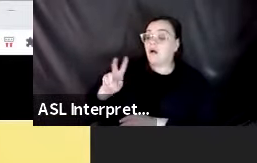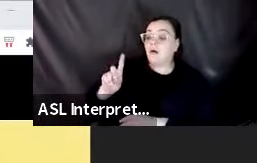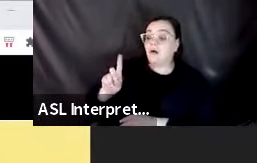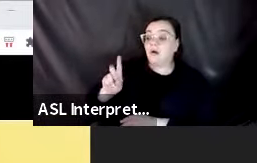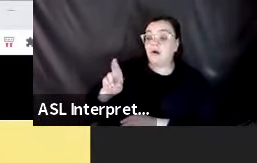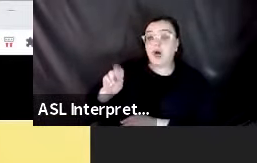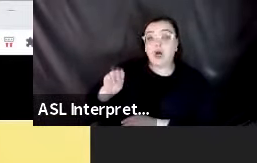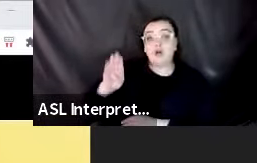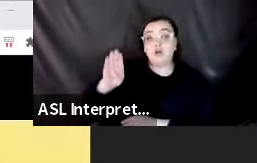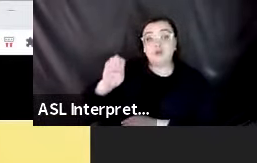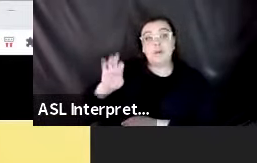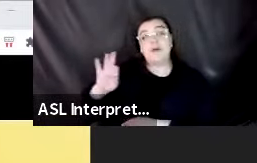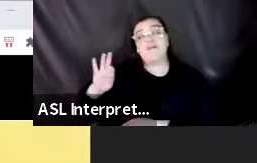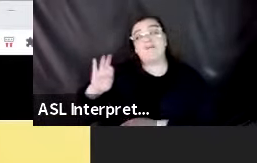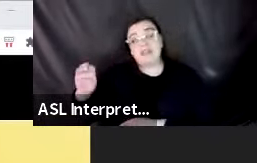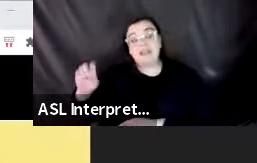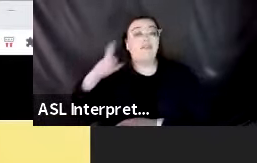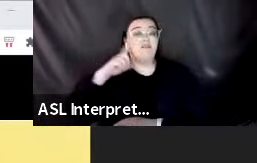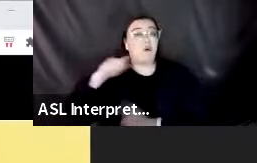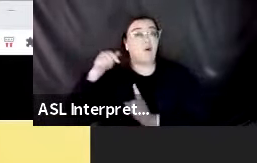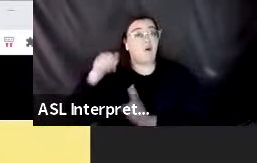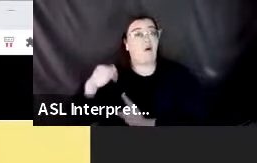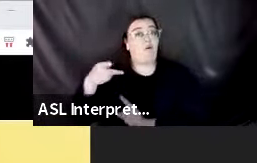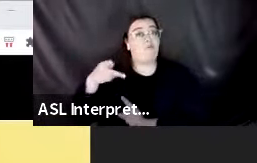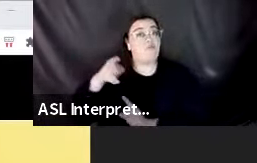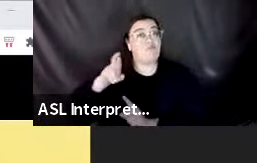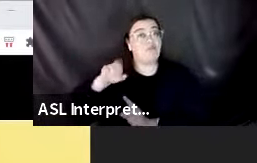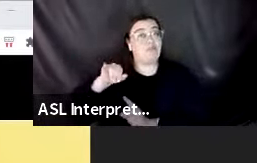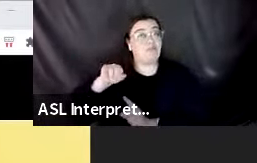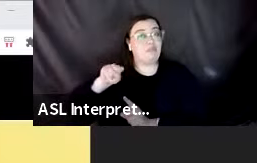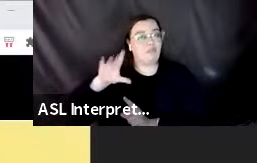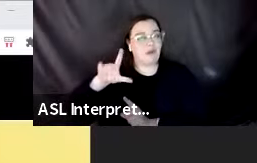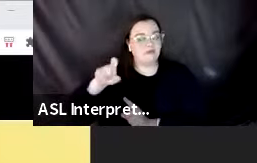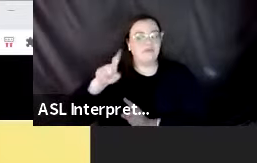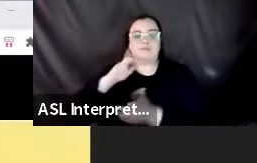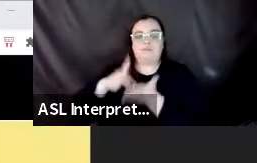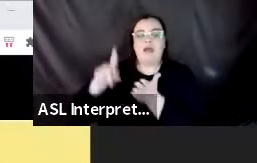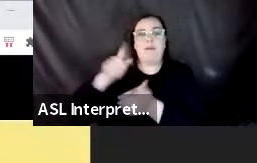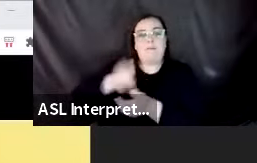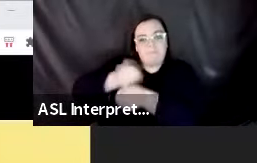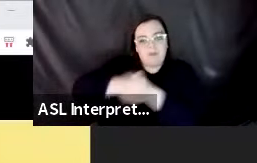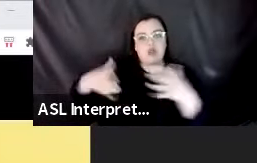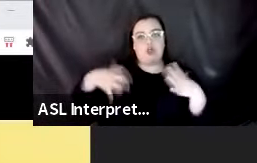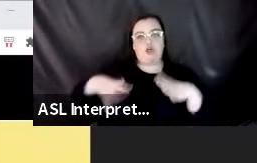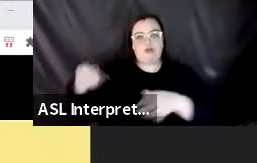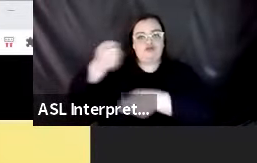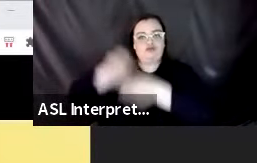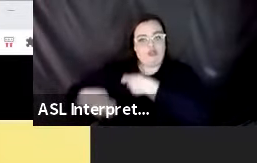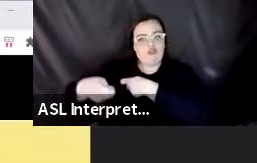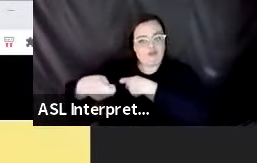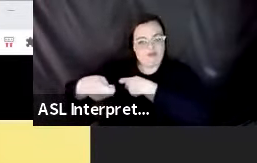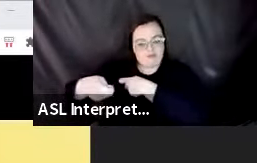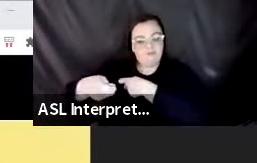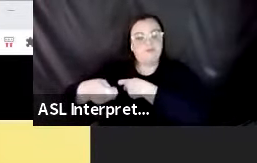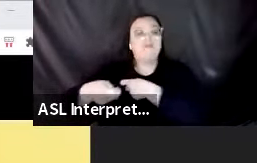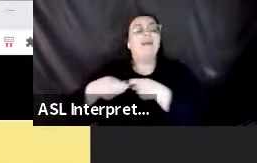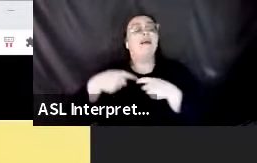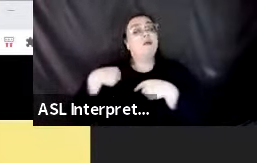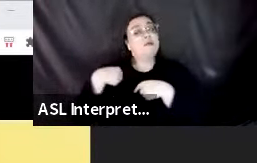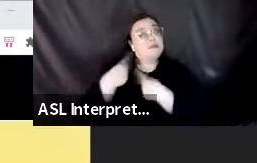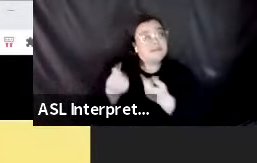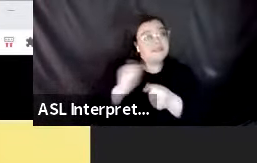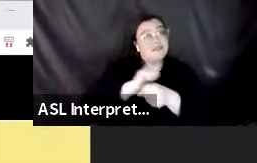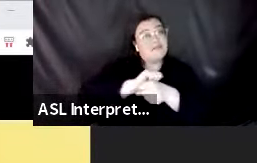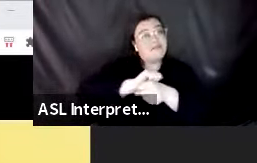change, which is different than extras. So it's per costume change. Currently, since the pandemic began, we've